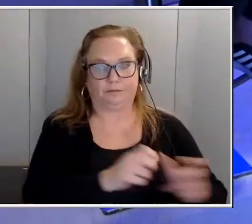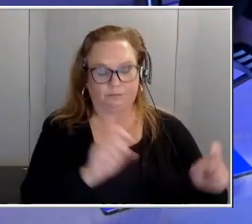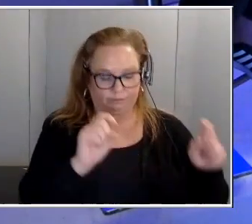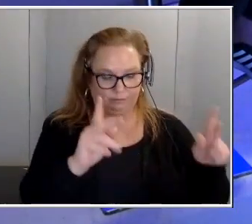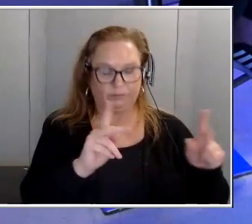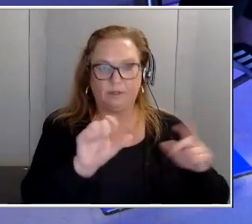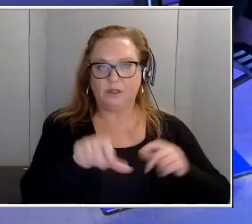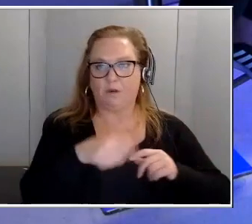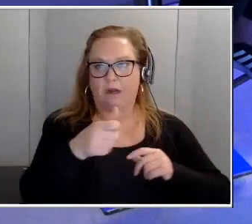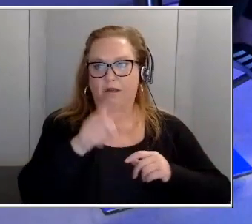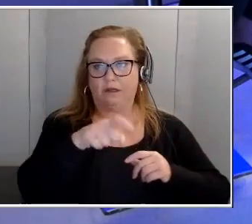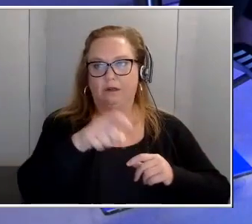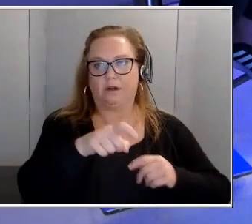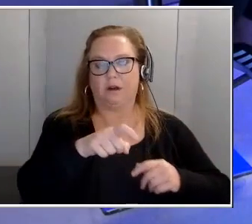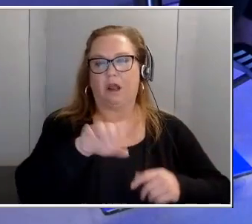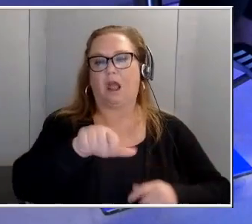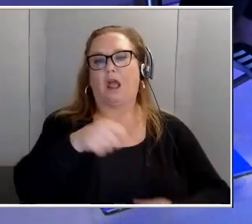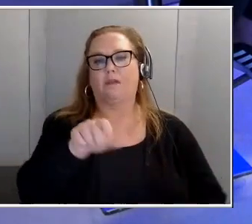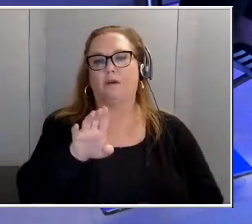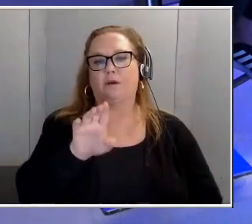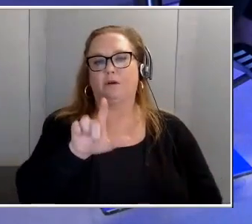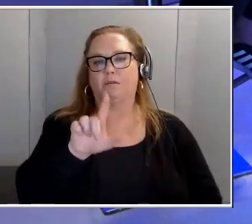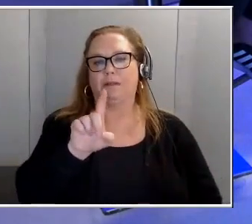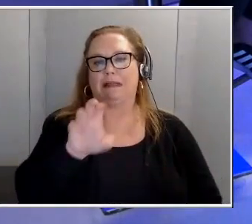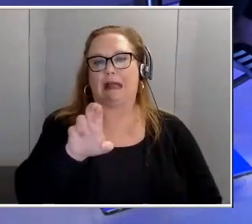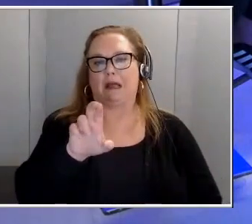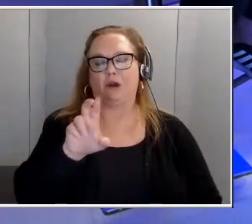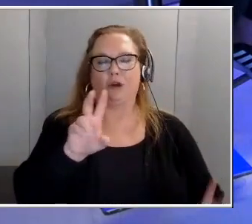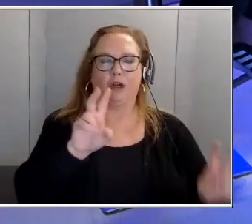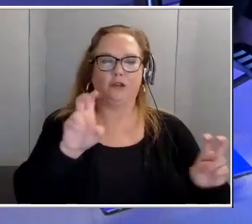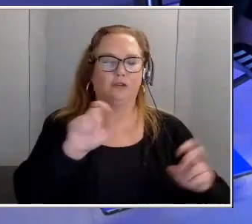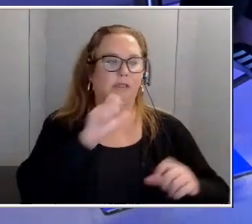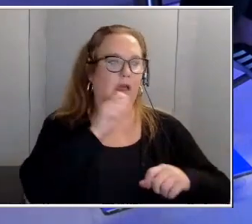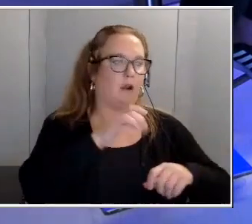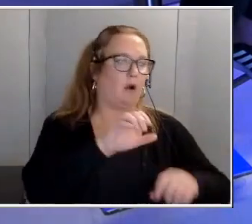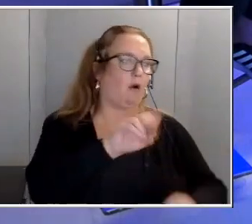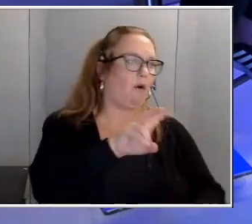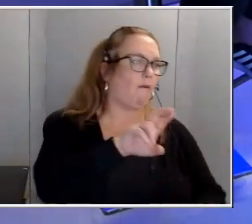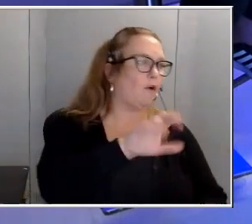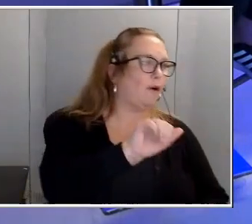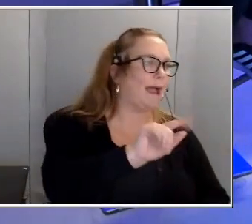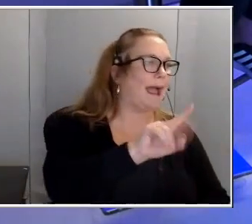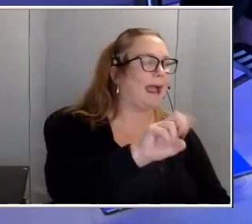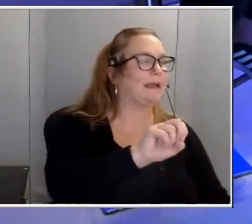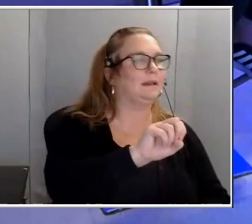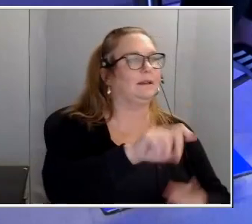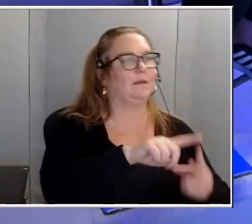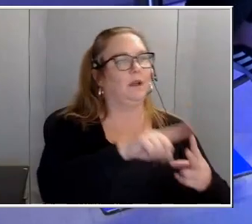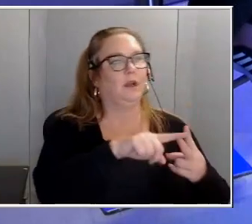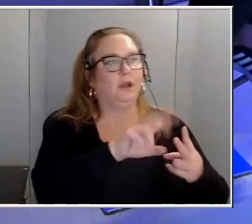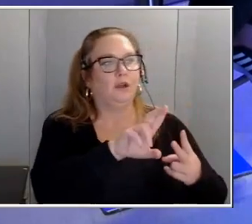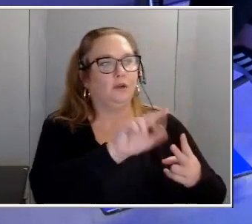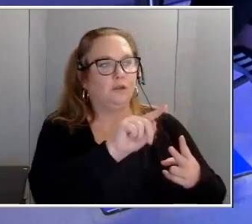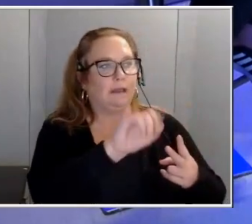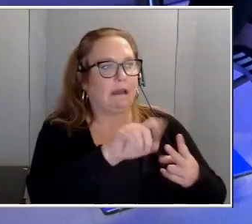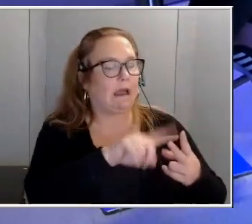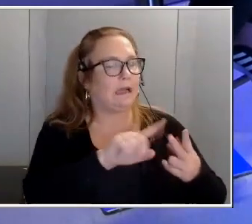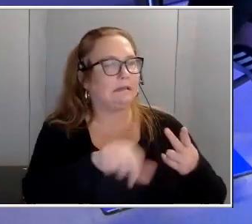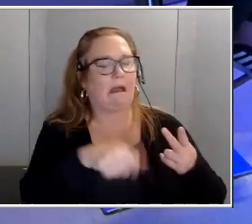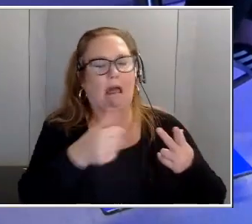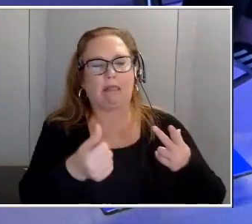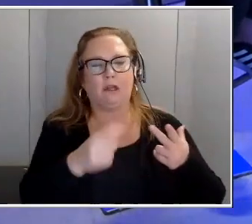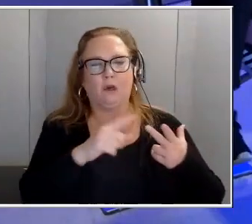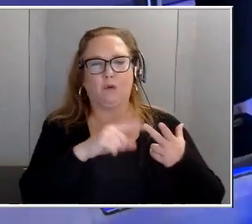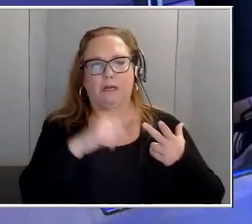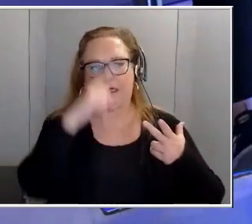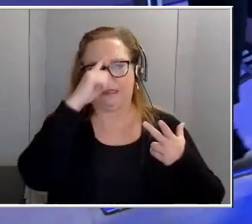else do we need to know about other bladder issues? If it's not overactive bladder, but we talk about UTIs, all that kind of stuff, but anything else we need to be